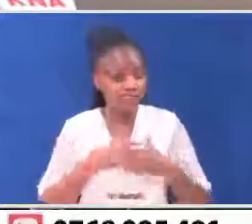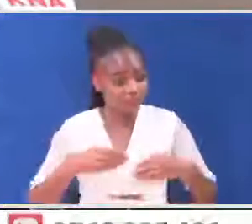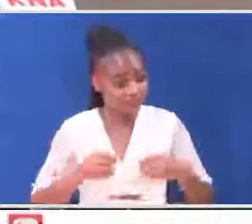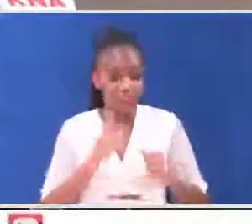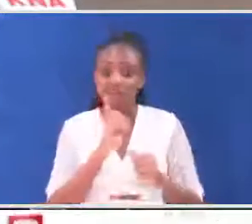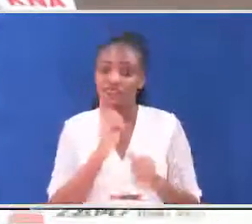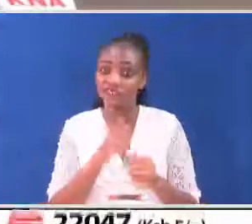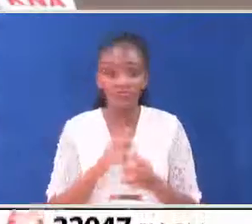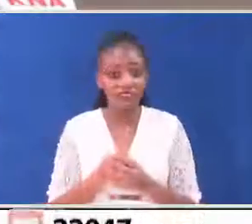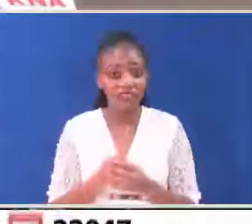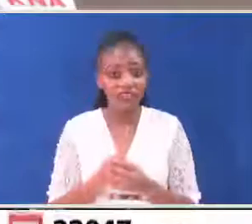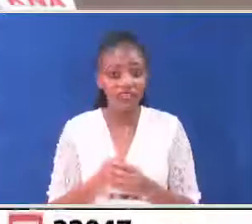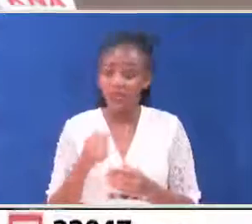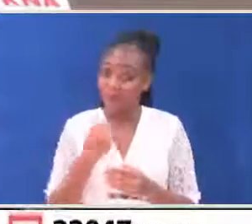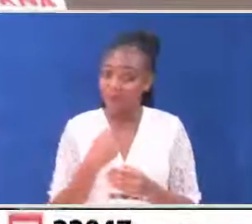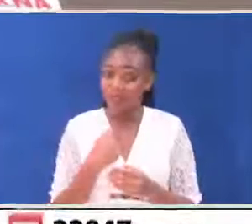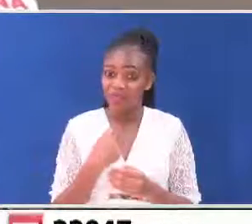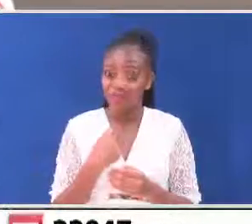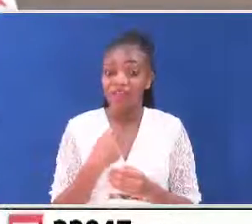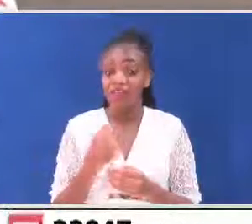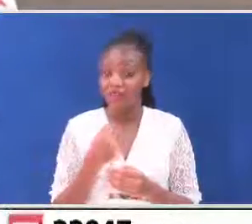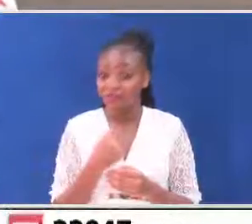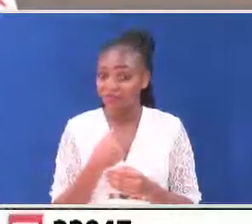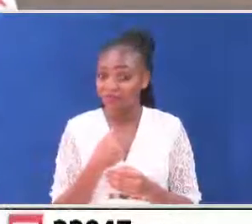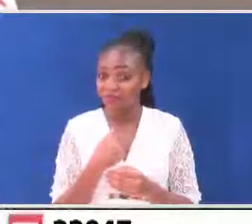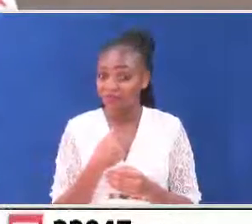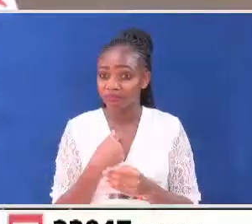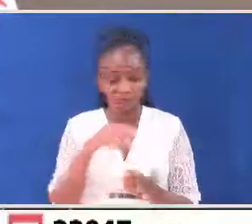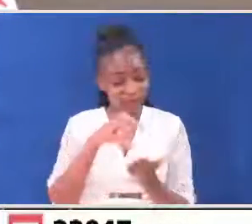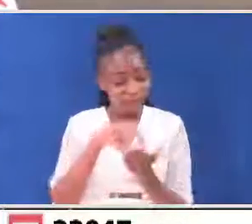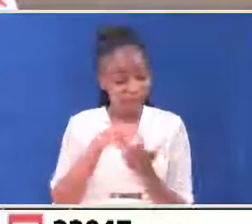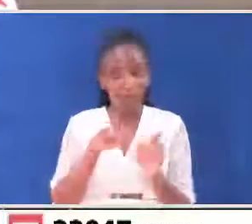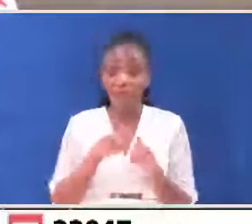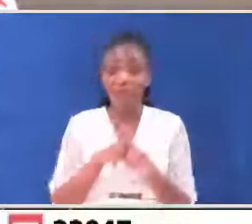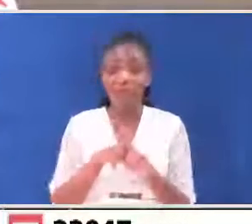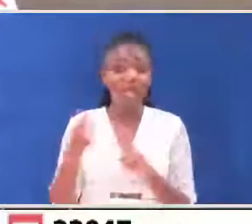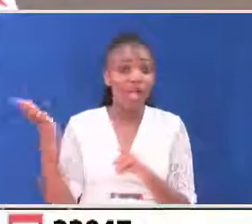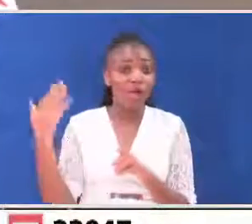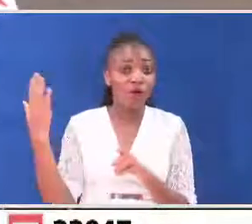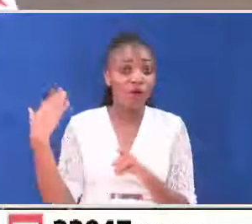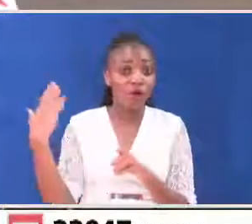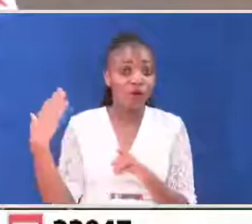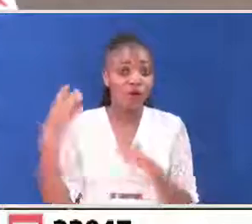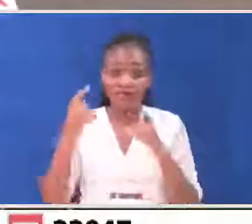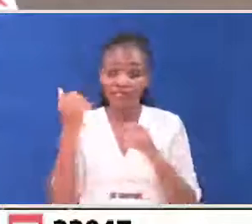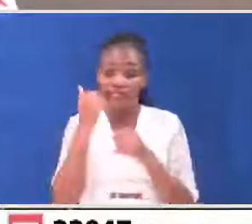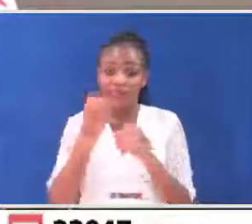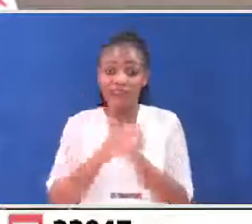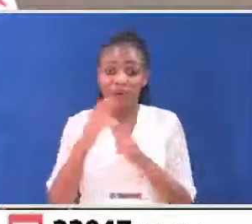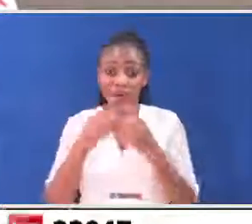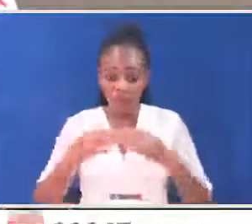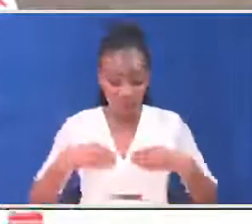speak, I am speaking from that position of having won this battle. It's not